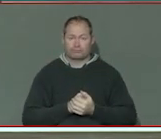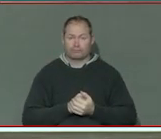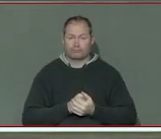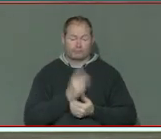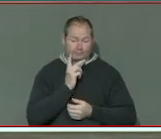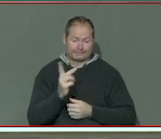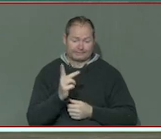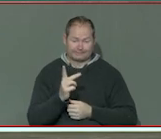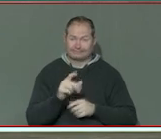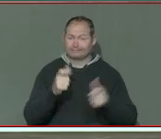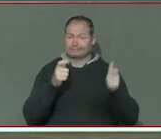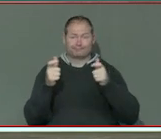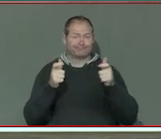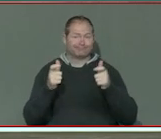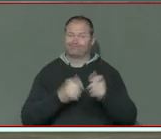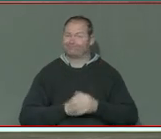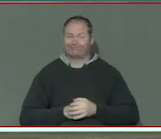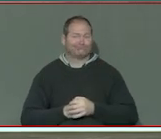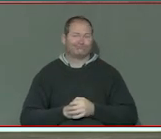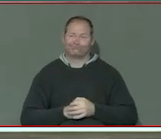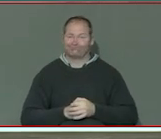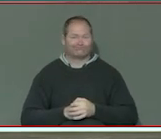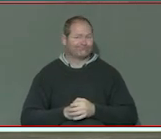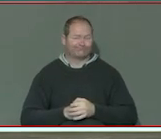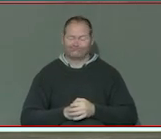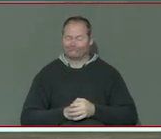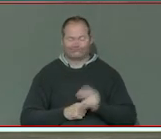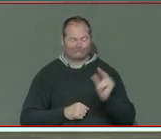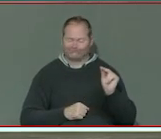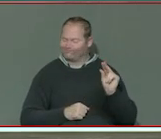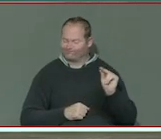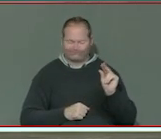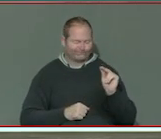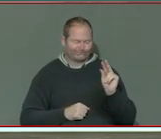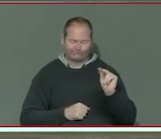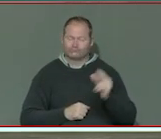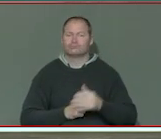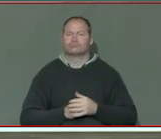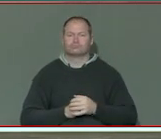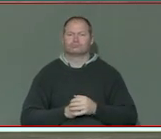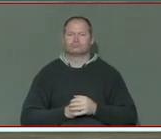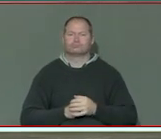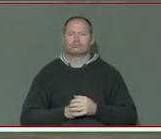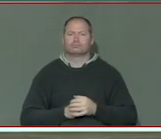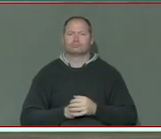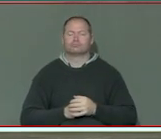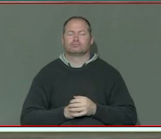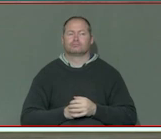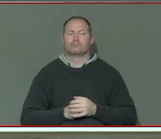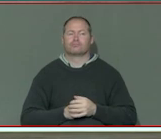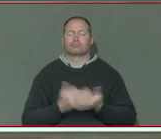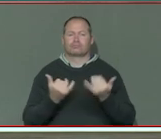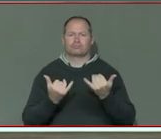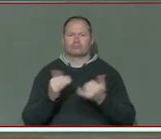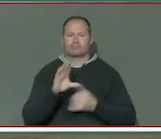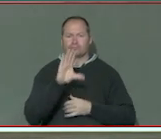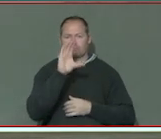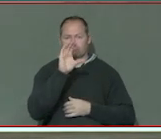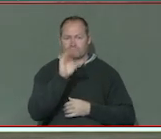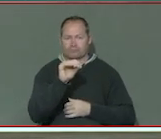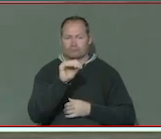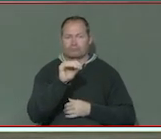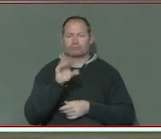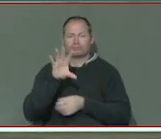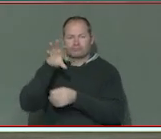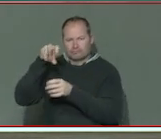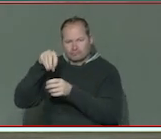not. Am I right? Now, so that, and then they ask internal control measures to